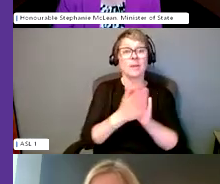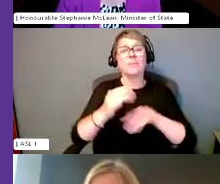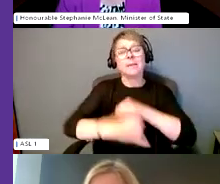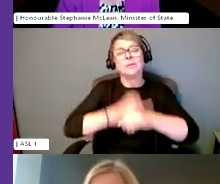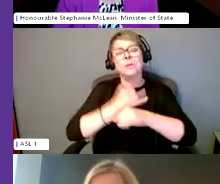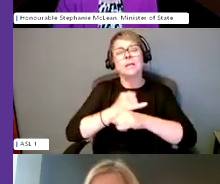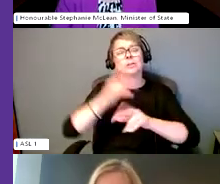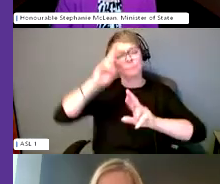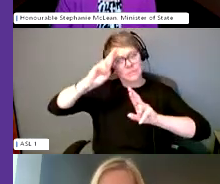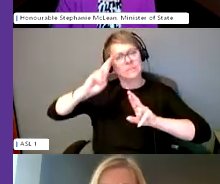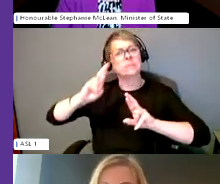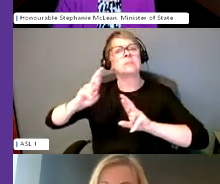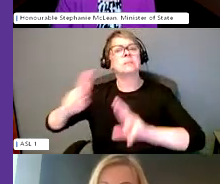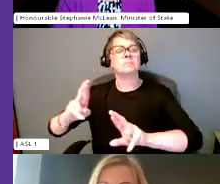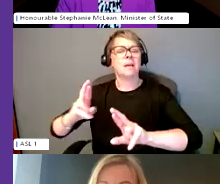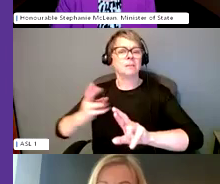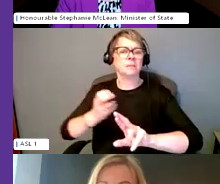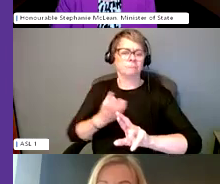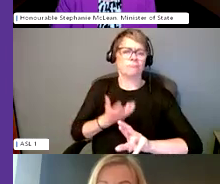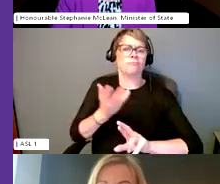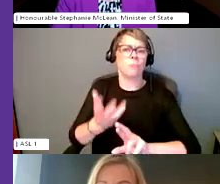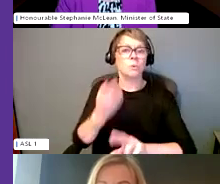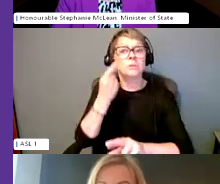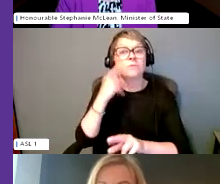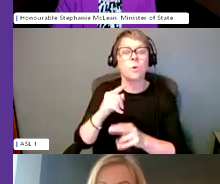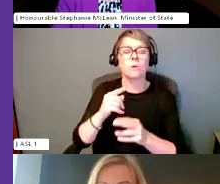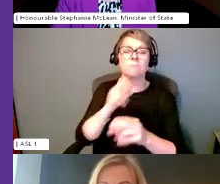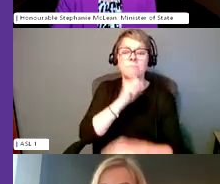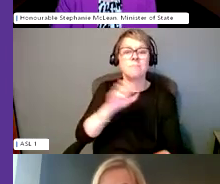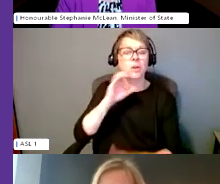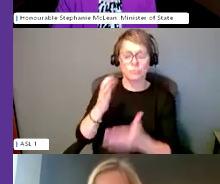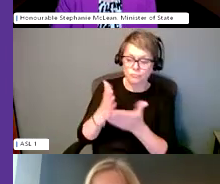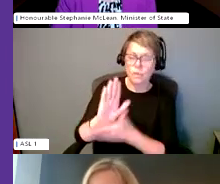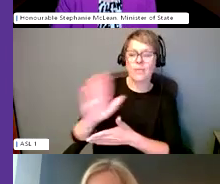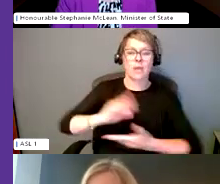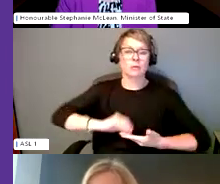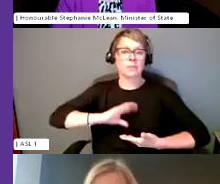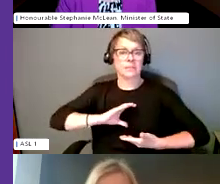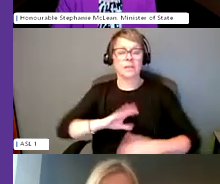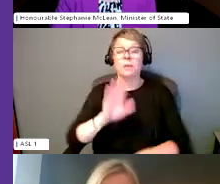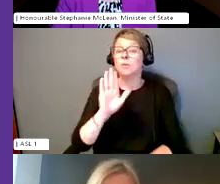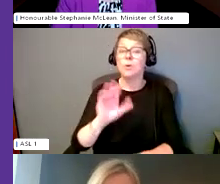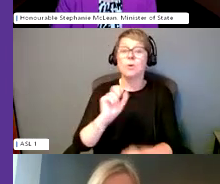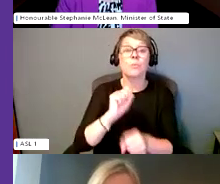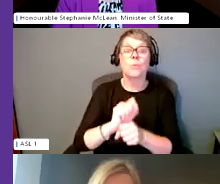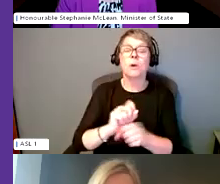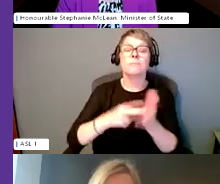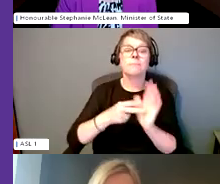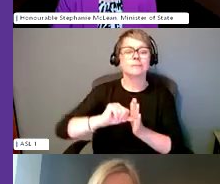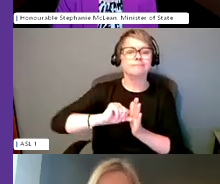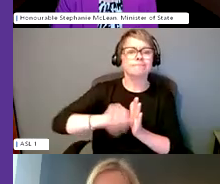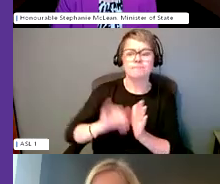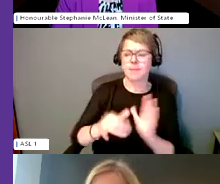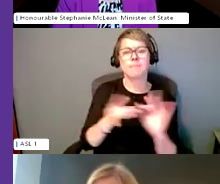respected voice on aging, dignity, and elder rights. Her work has consistently reinforced the message that